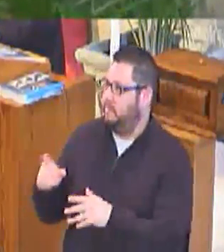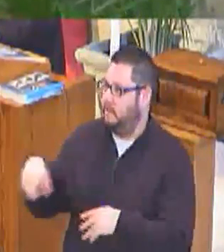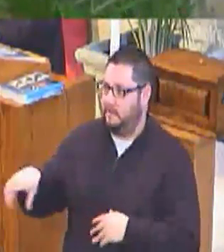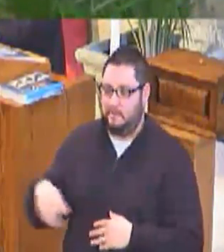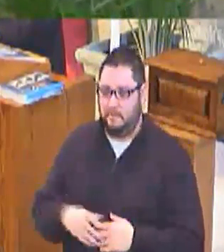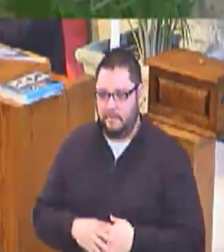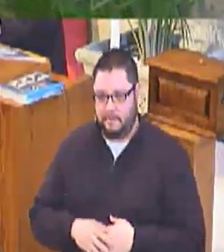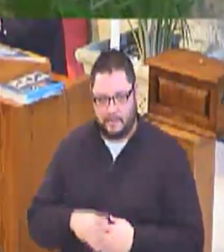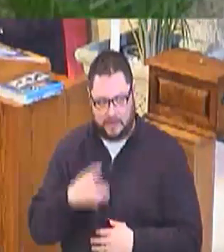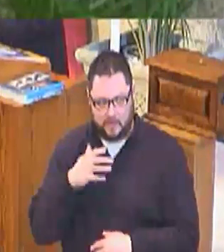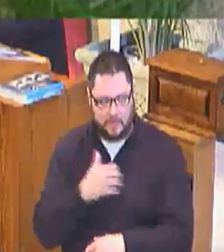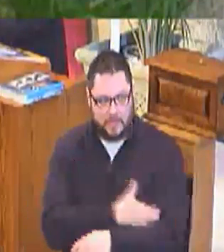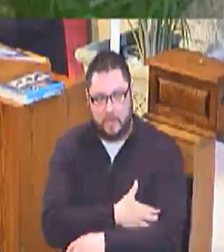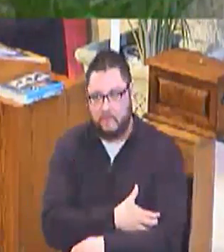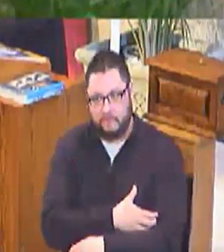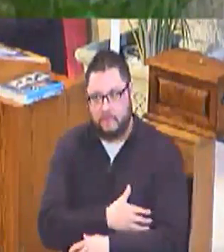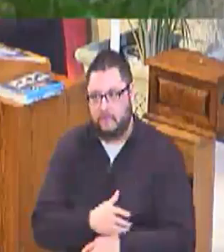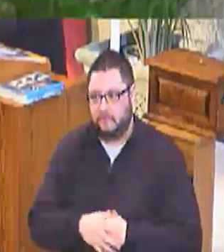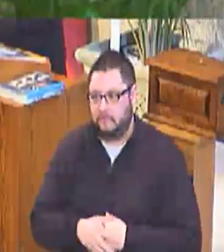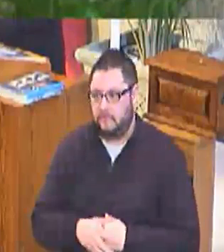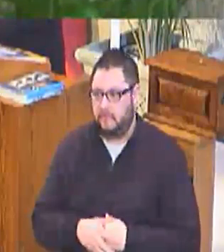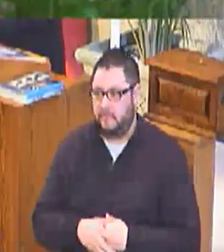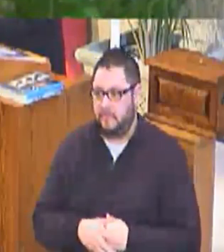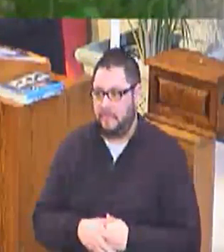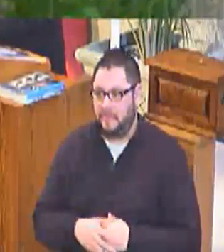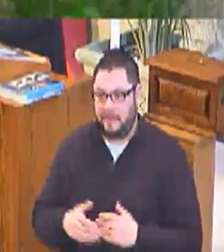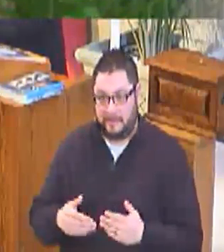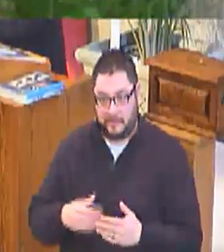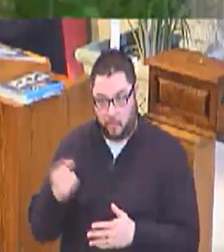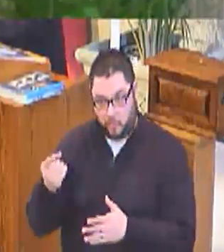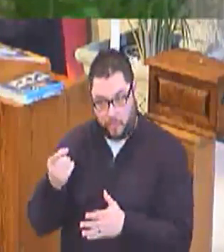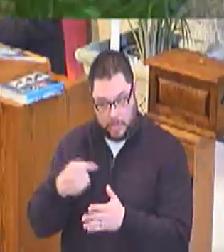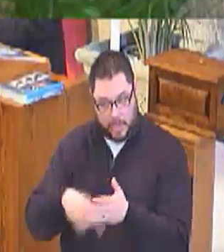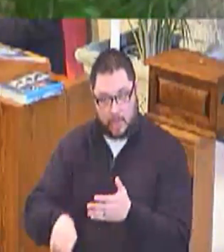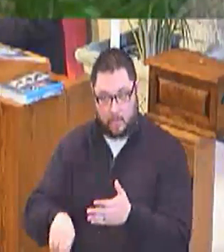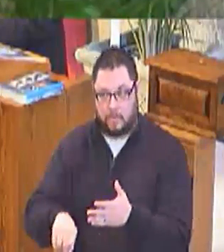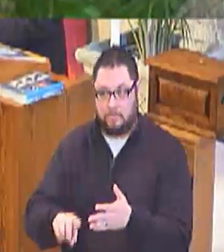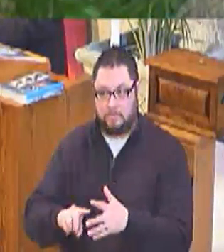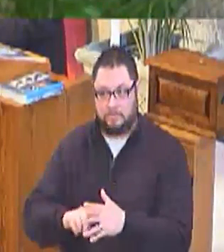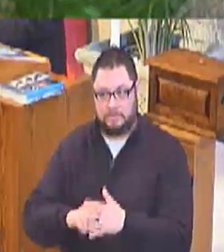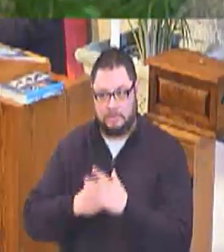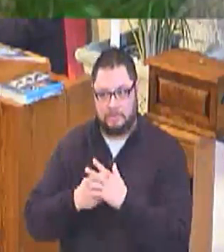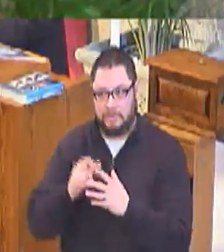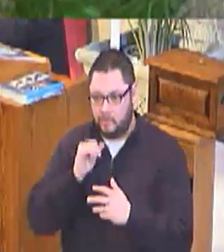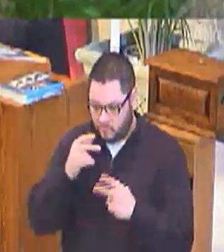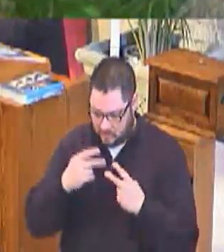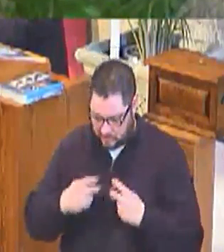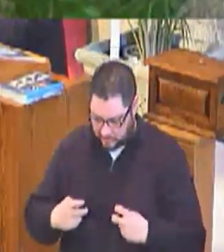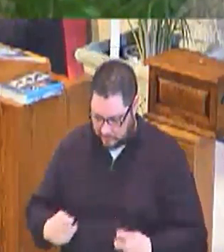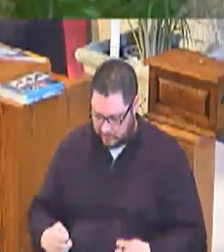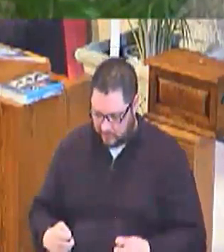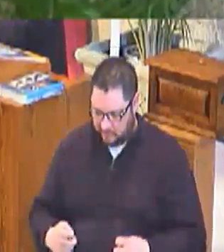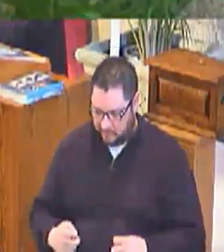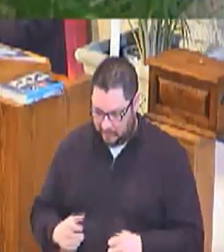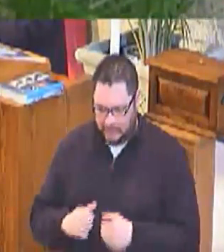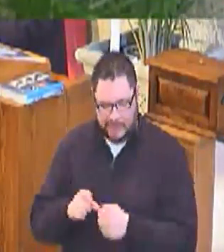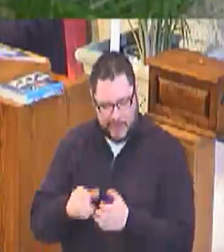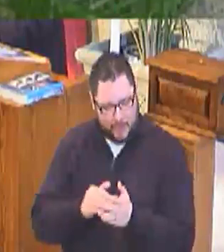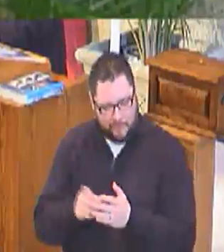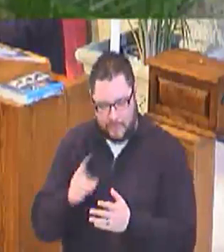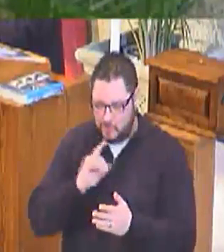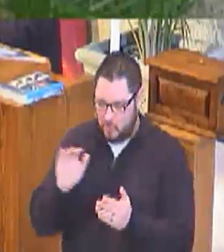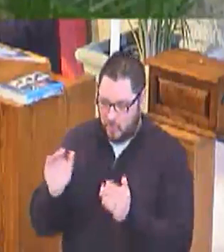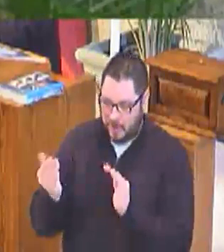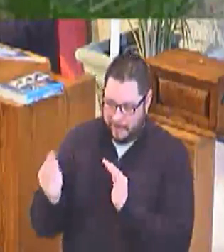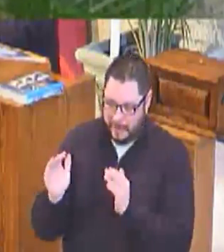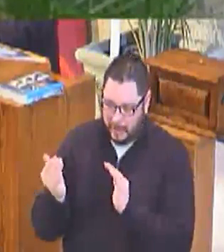Powerful. So, this next week, begin to look at where you compare yourself.